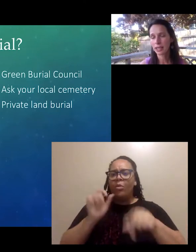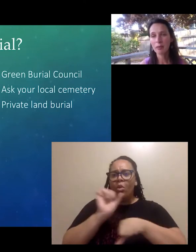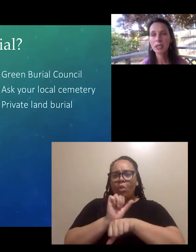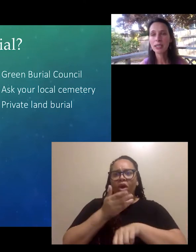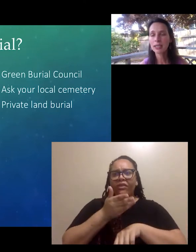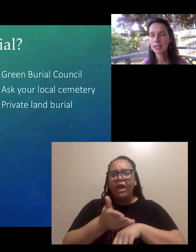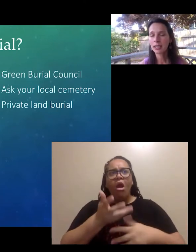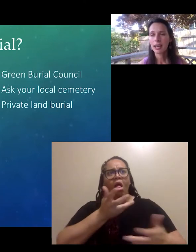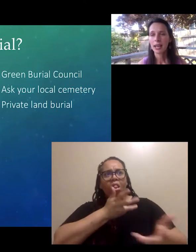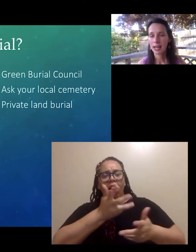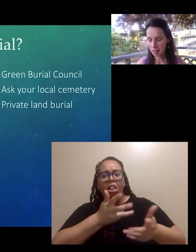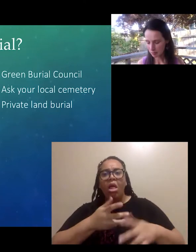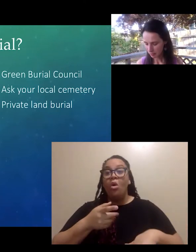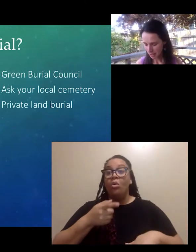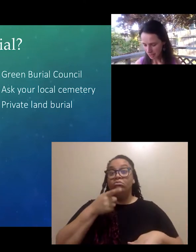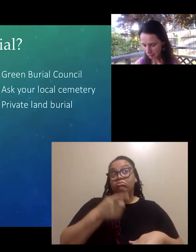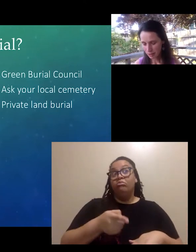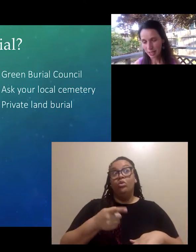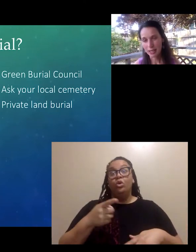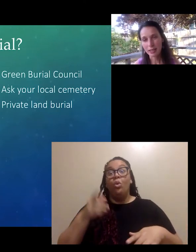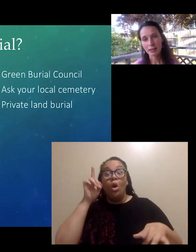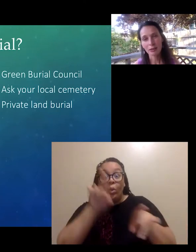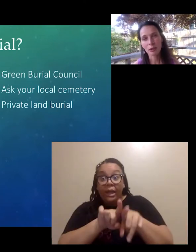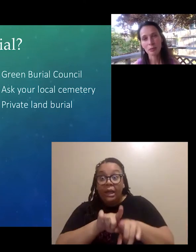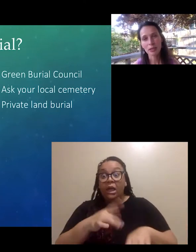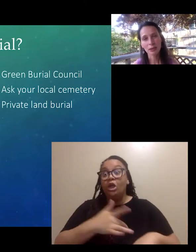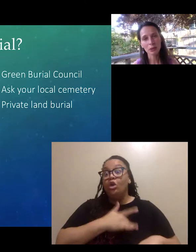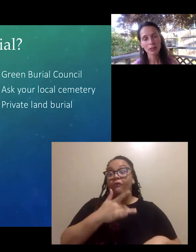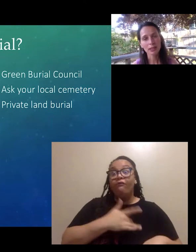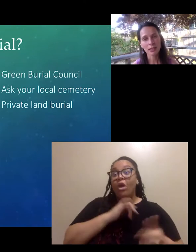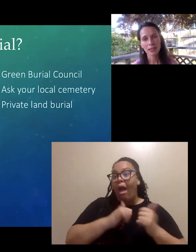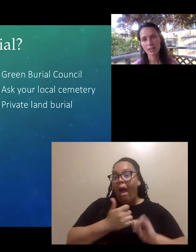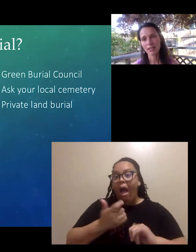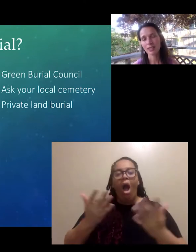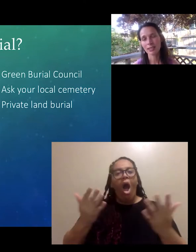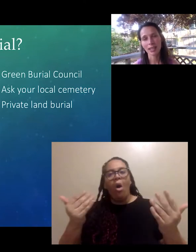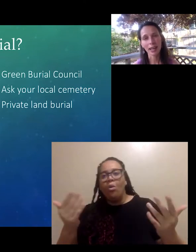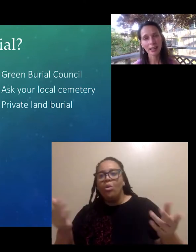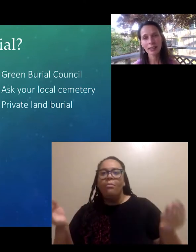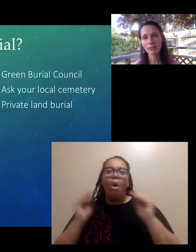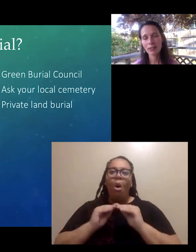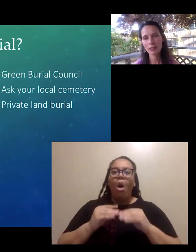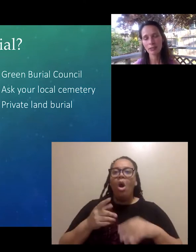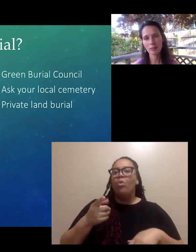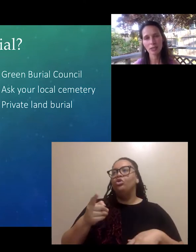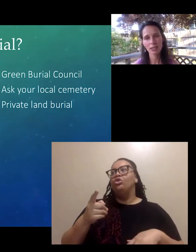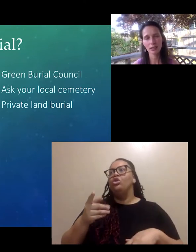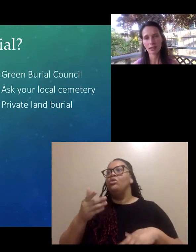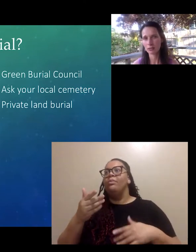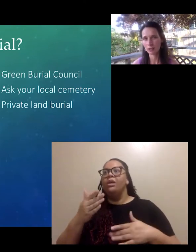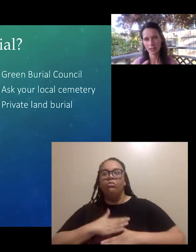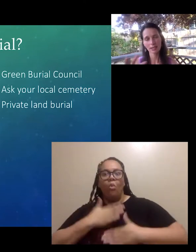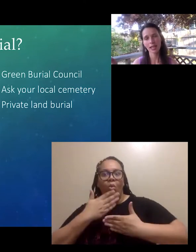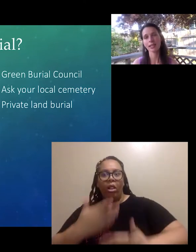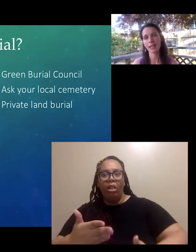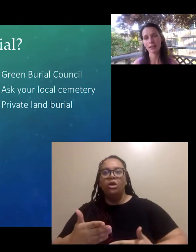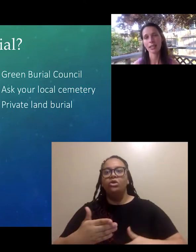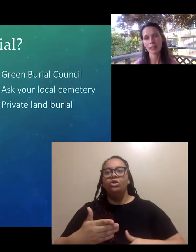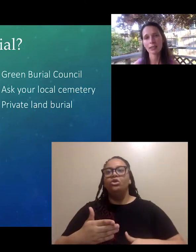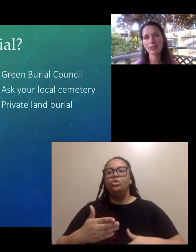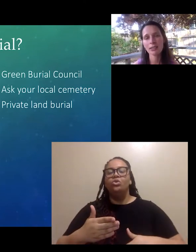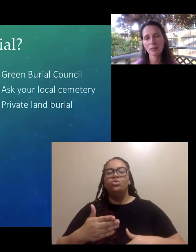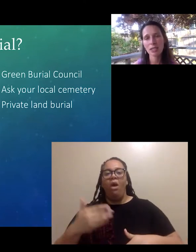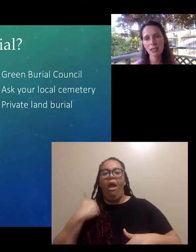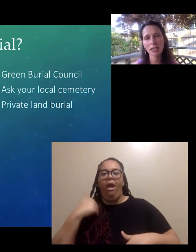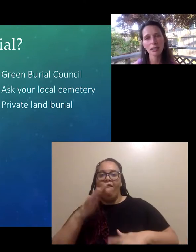open to it happening, um, if they would be willing to even set aside of their cemetery, you know, set aside an